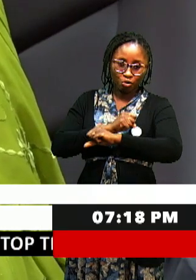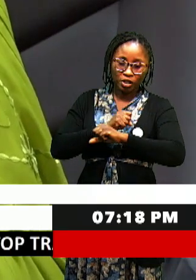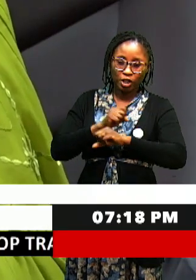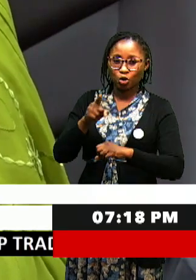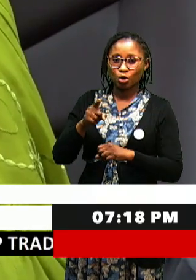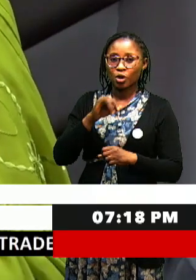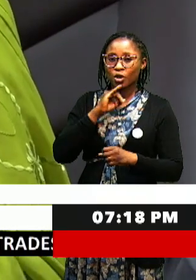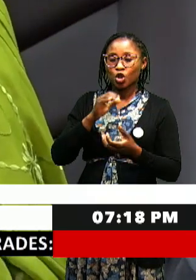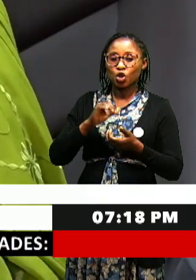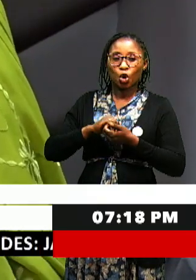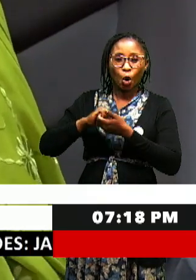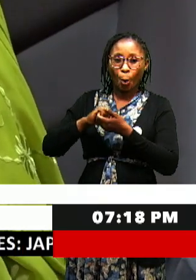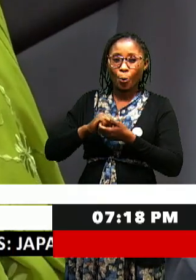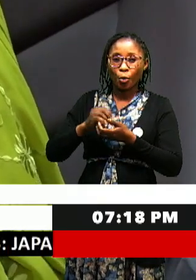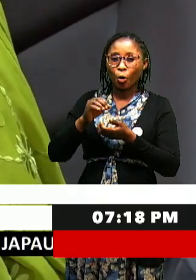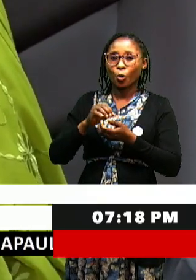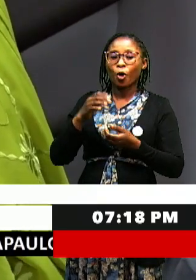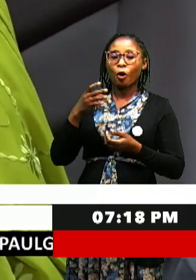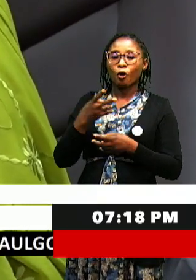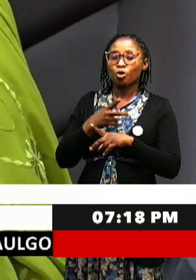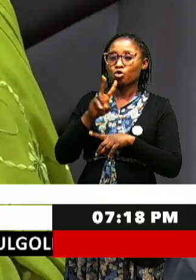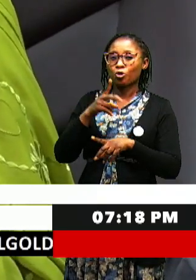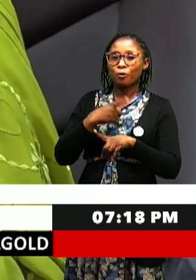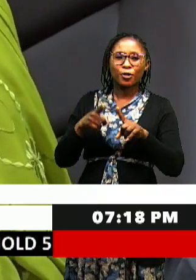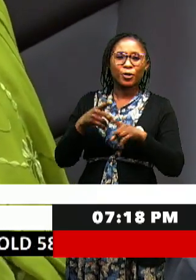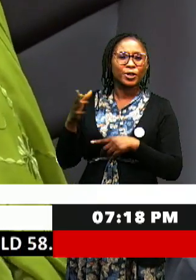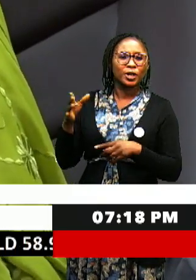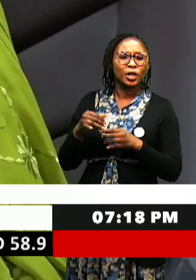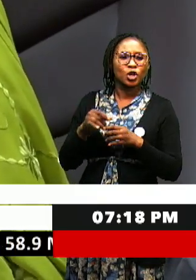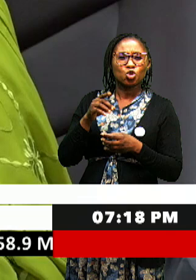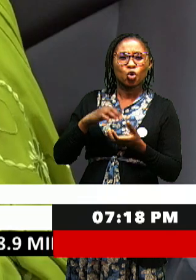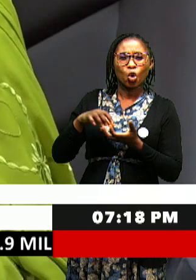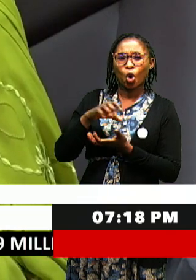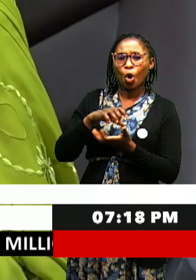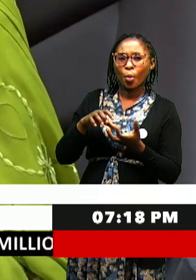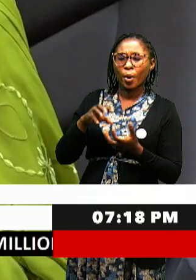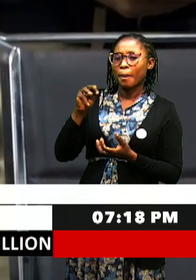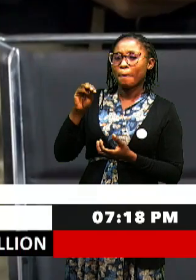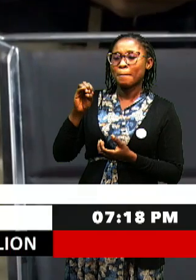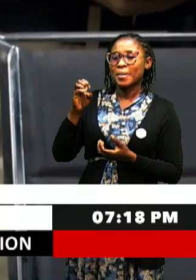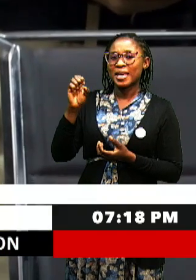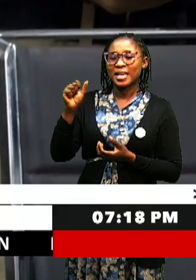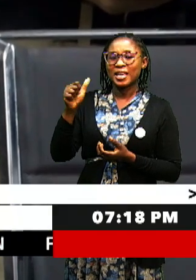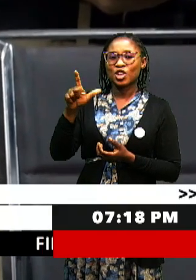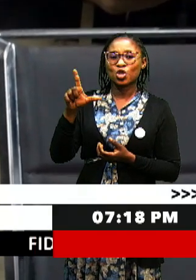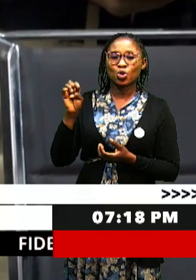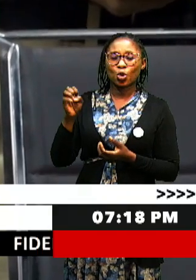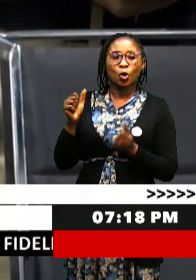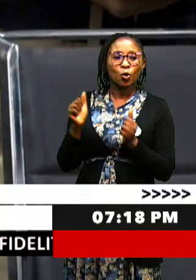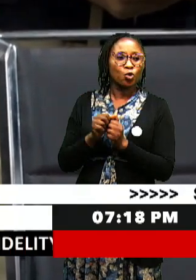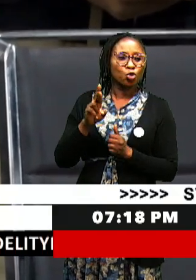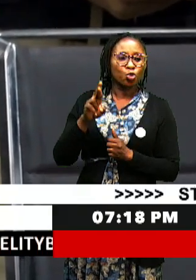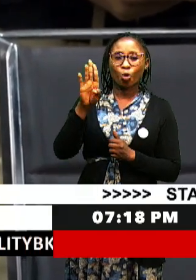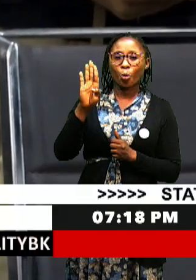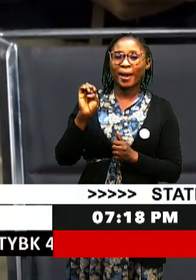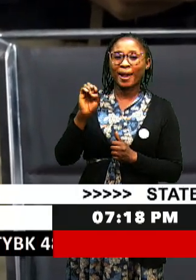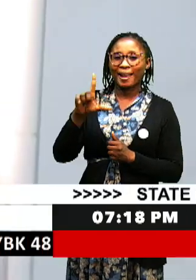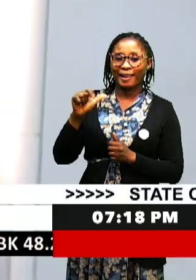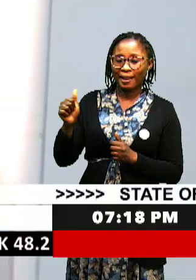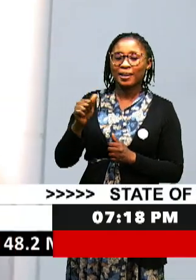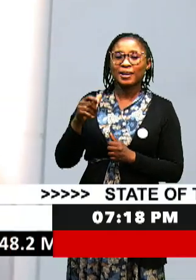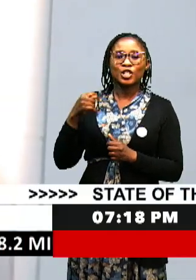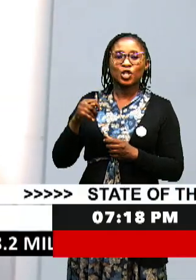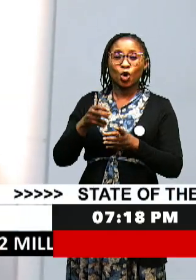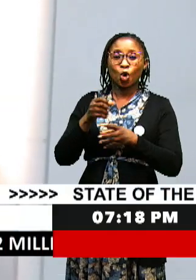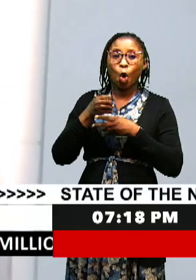a combination of two serious diseases. What could be more? You combine measles with rubella. The host reaffirmed his task to,